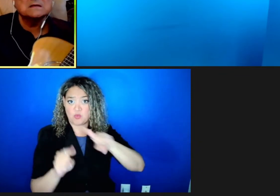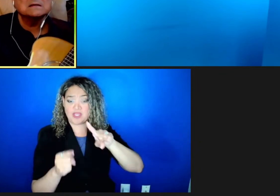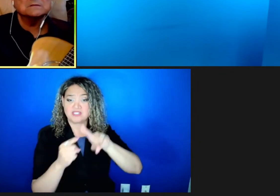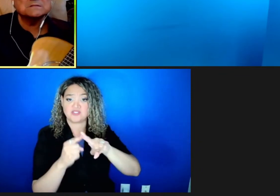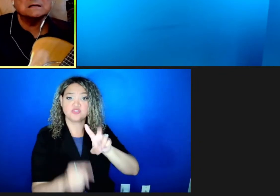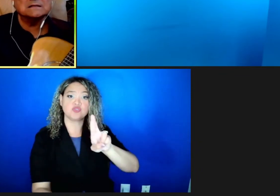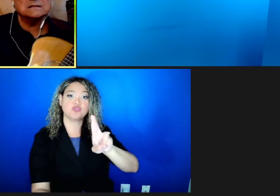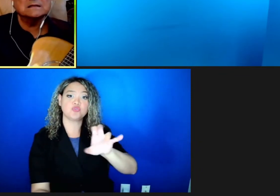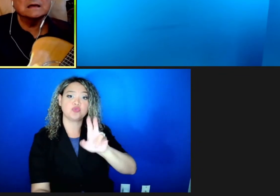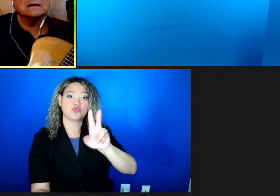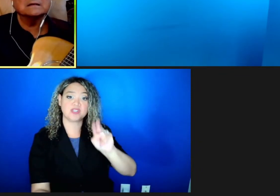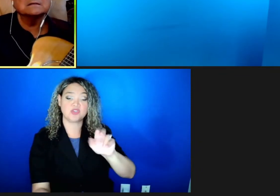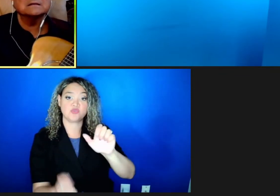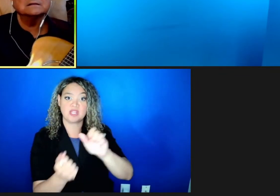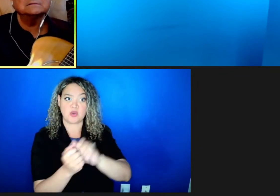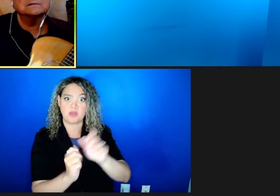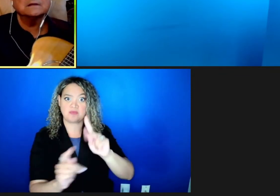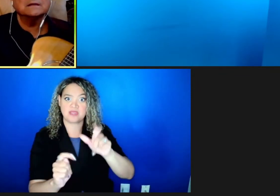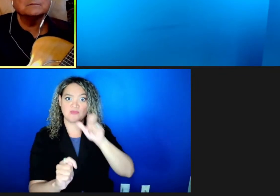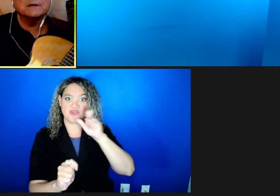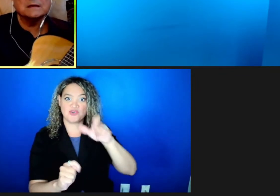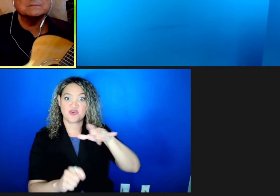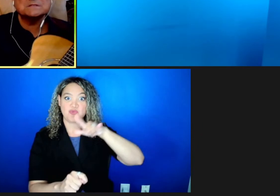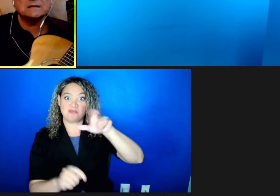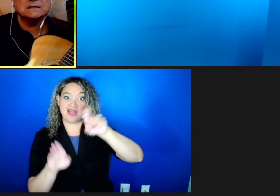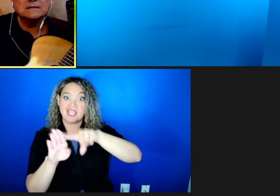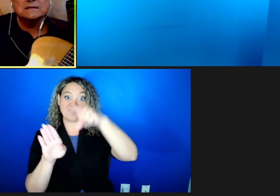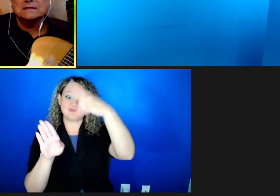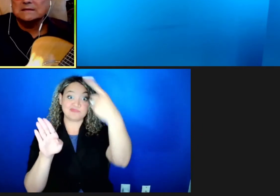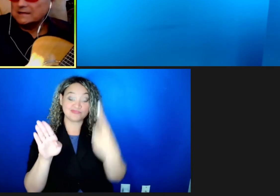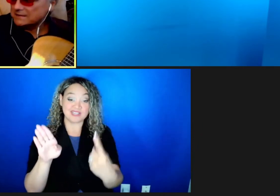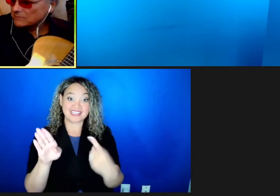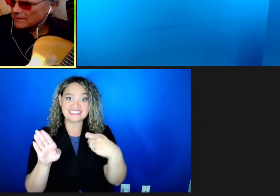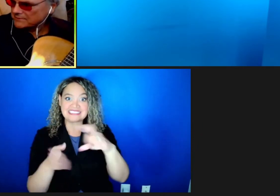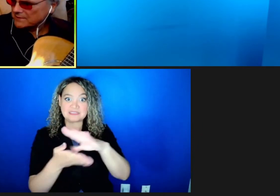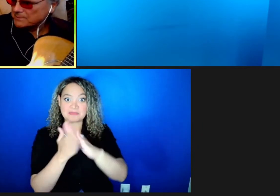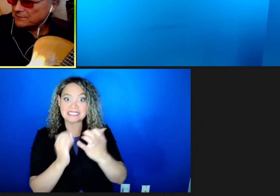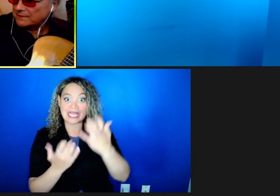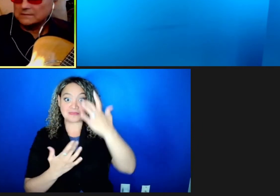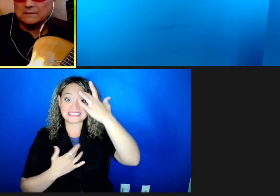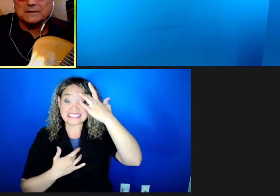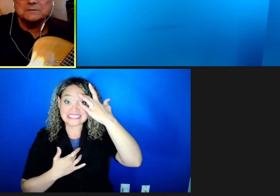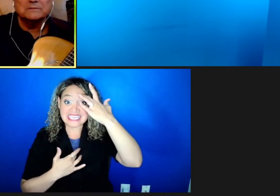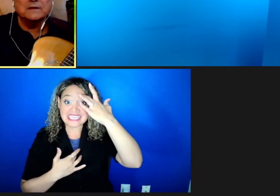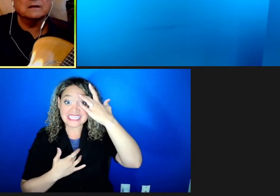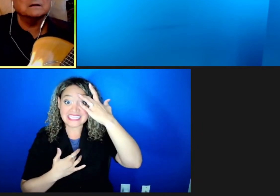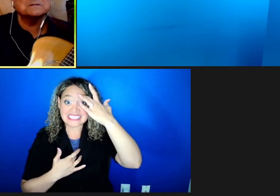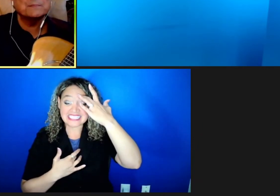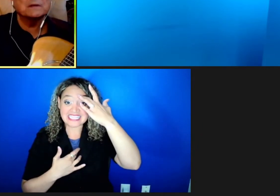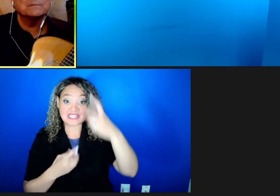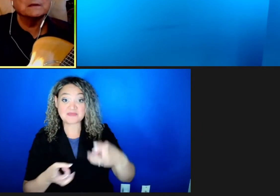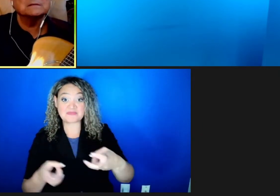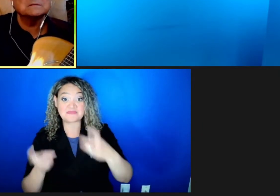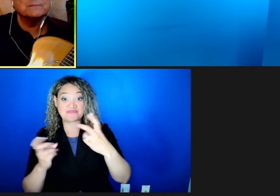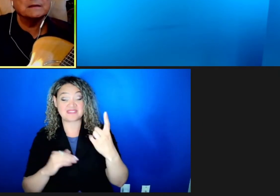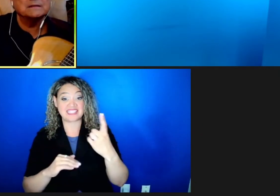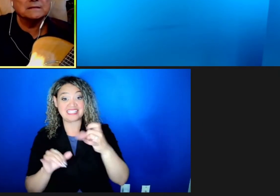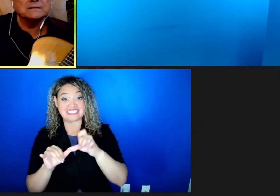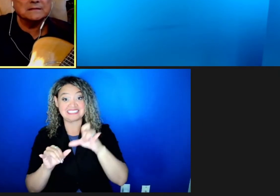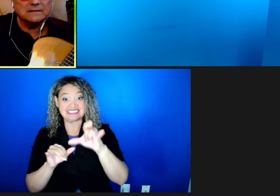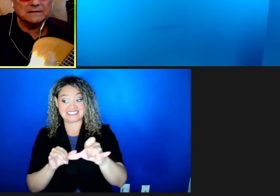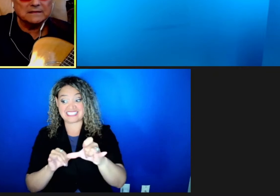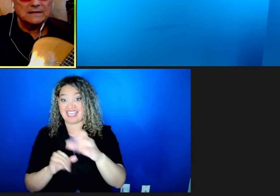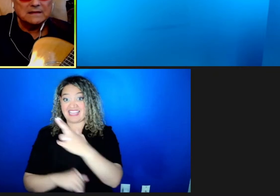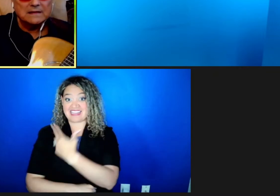guys was not, and he became sick, and he wound up going into a VA hospital, being intubated